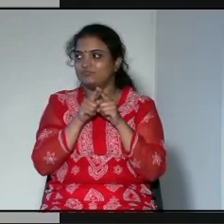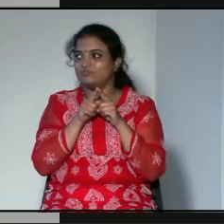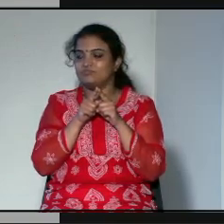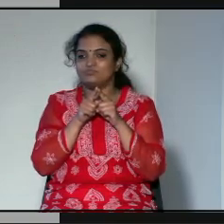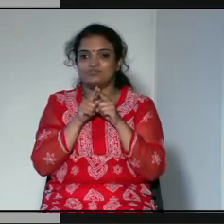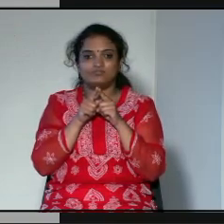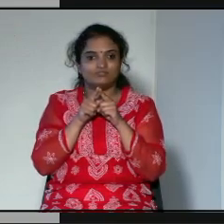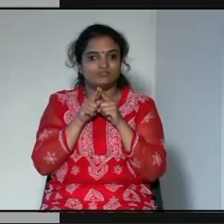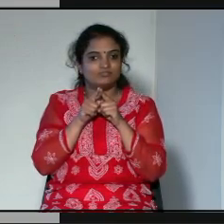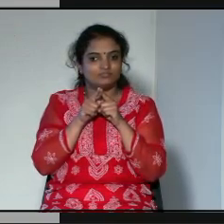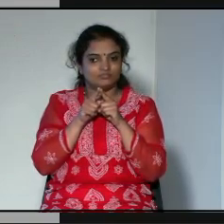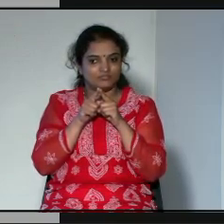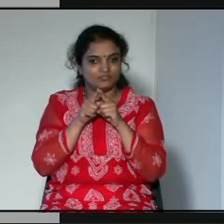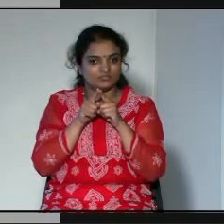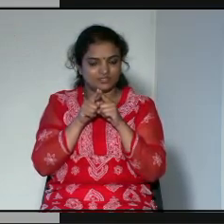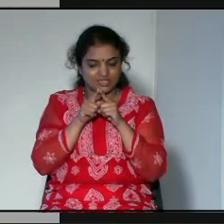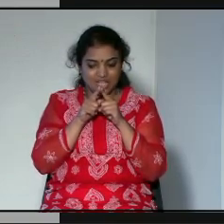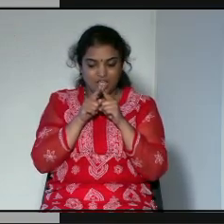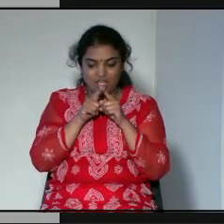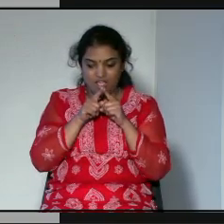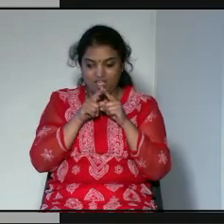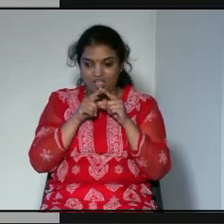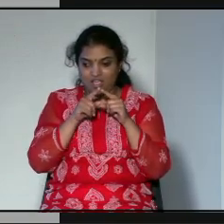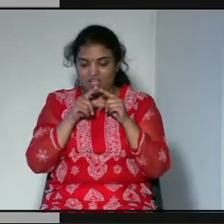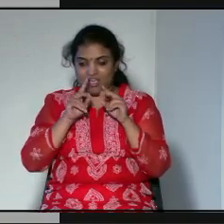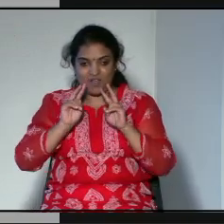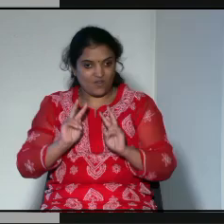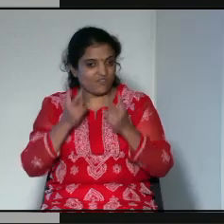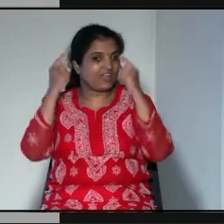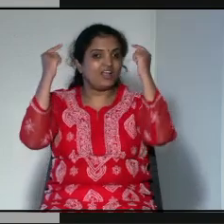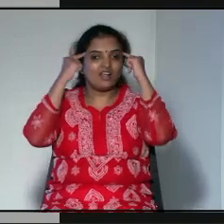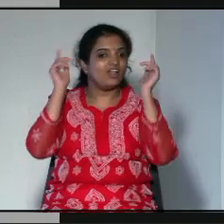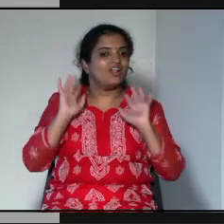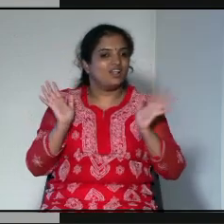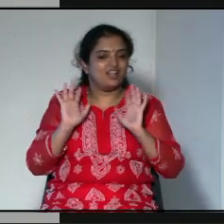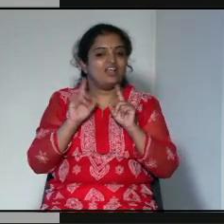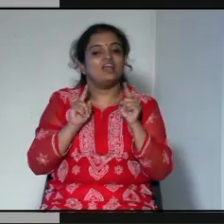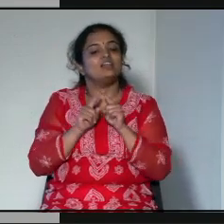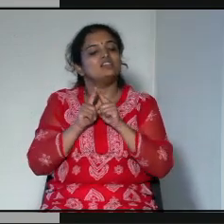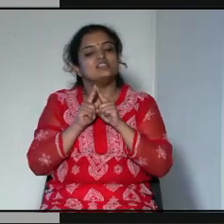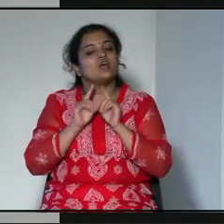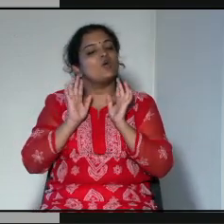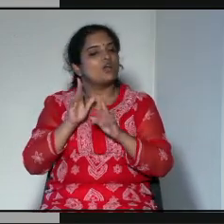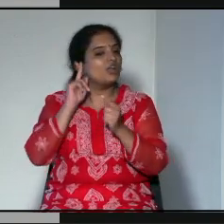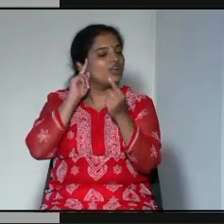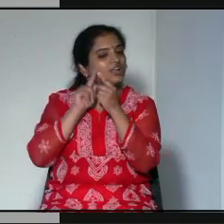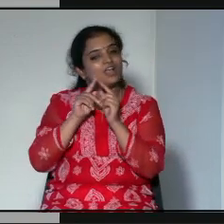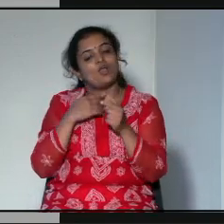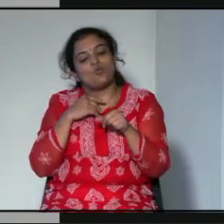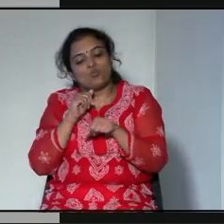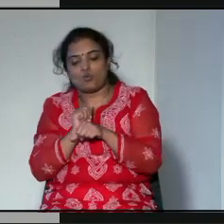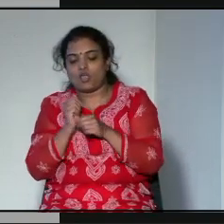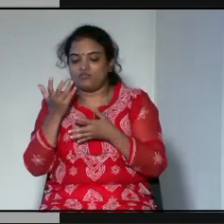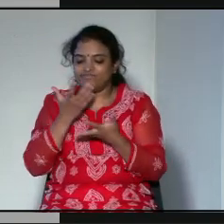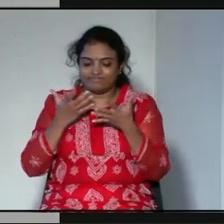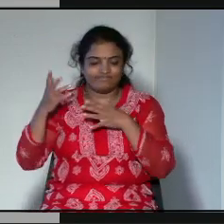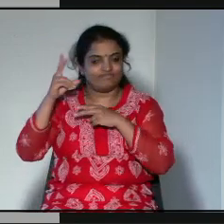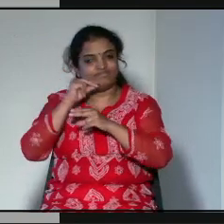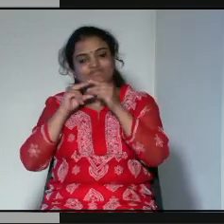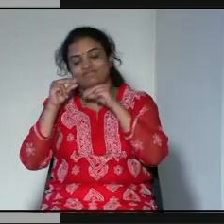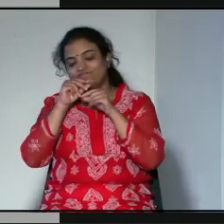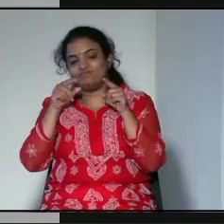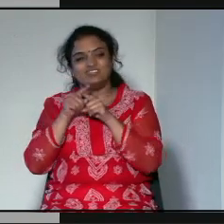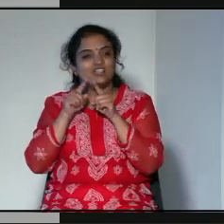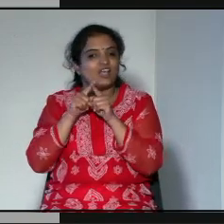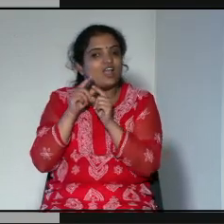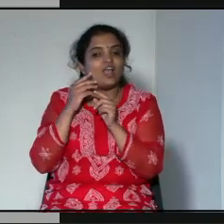never ended in a conventional marriage. It was Nirmal Sengupta who would steer the next momentous shift in her location and direction of